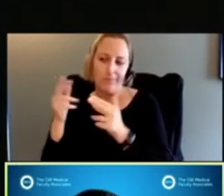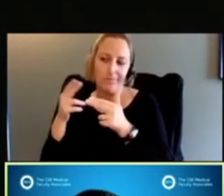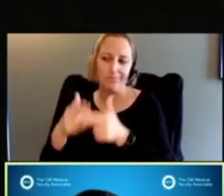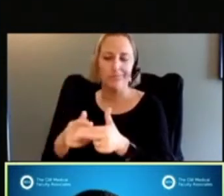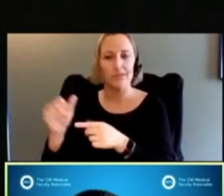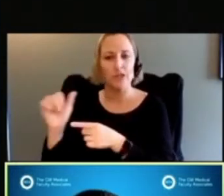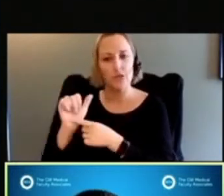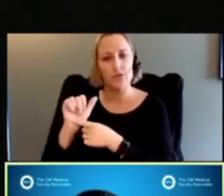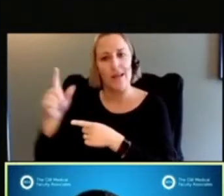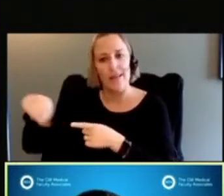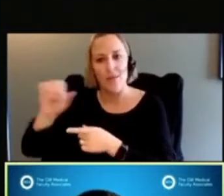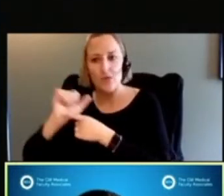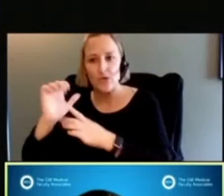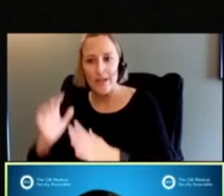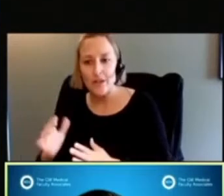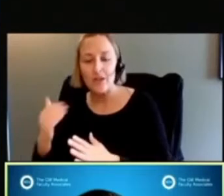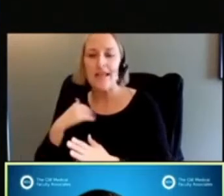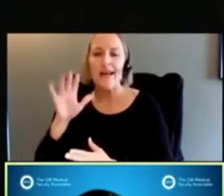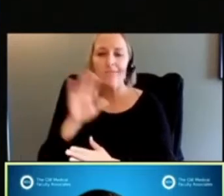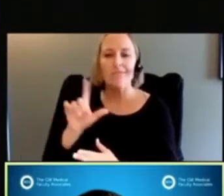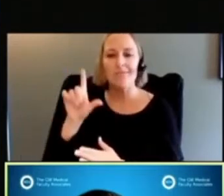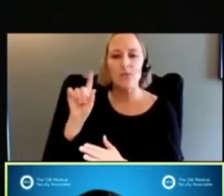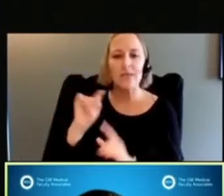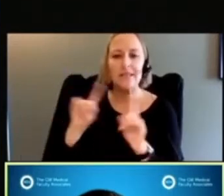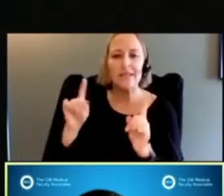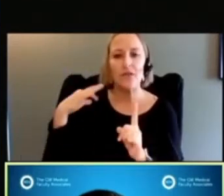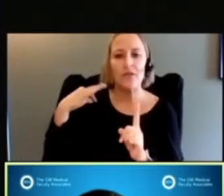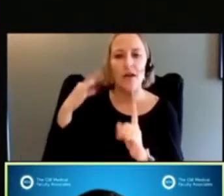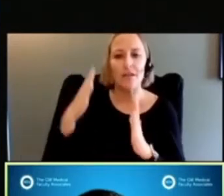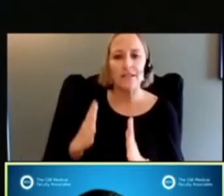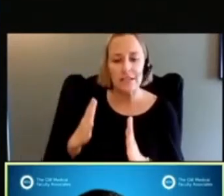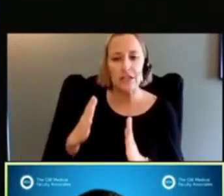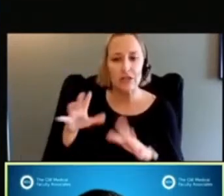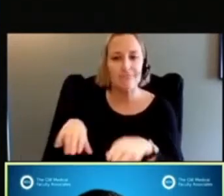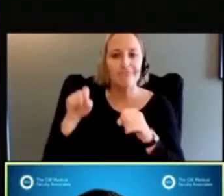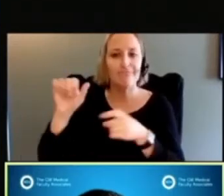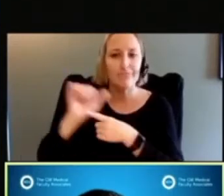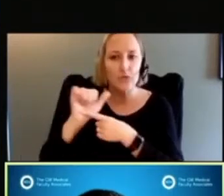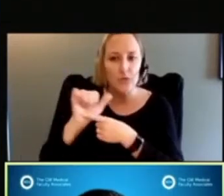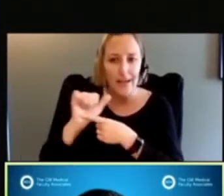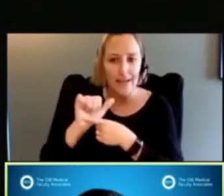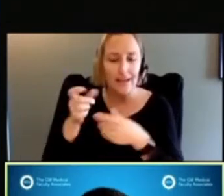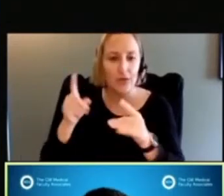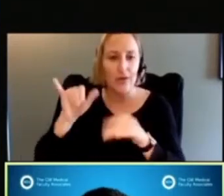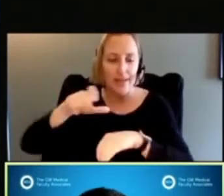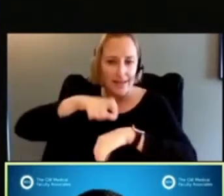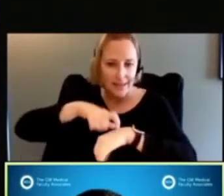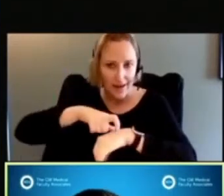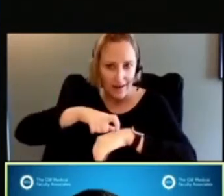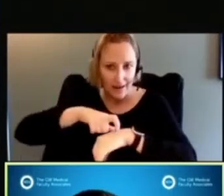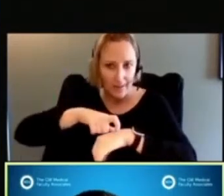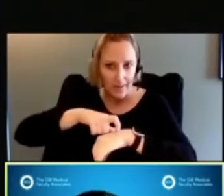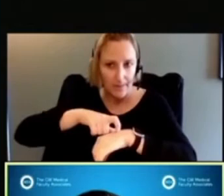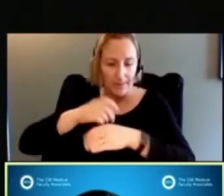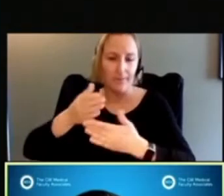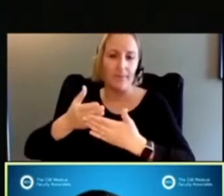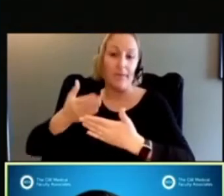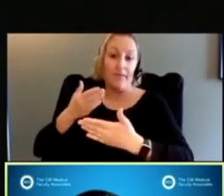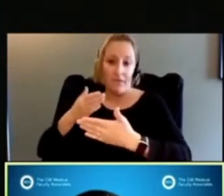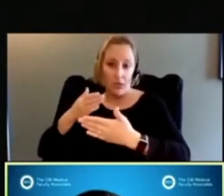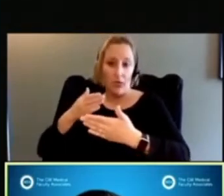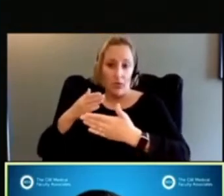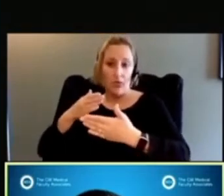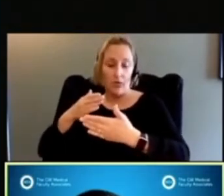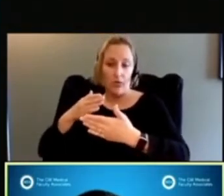about 30 volunteers who became trained during the time period of the health desk prior to the pandemic.